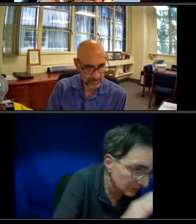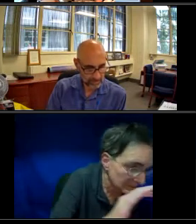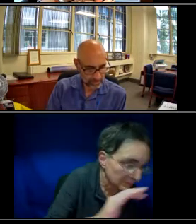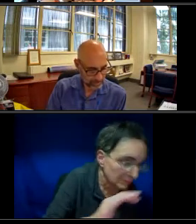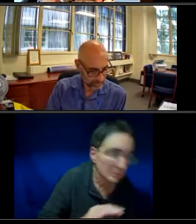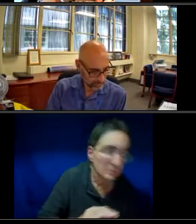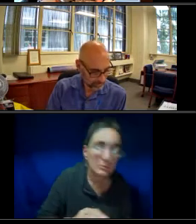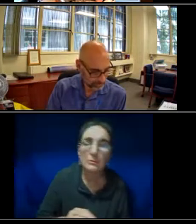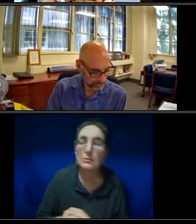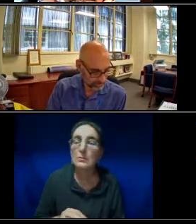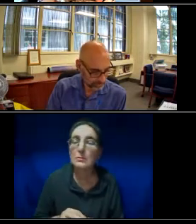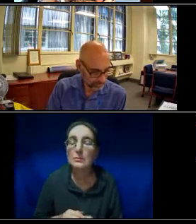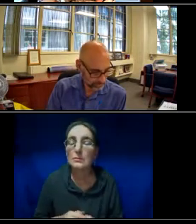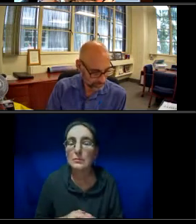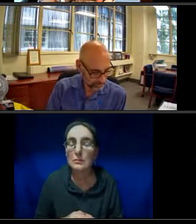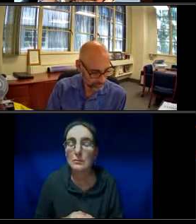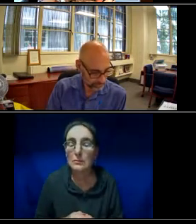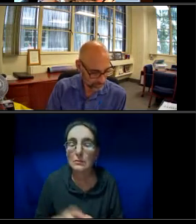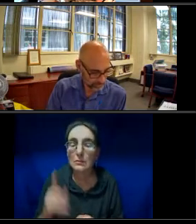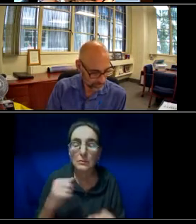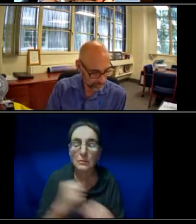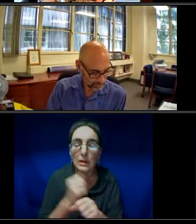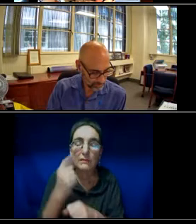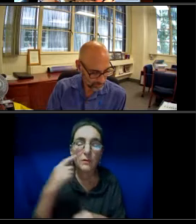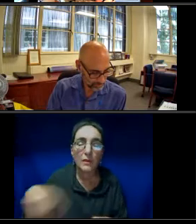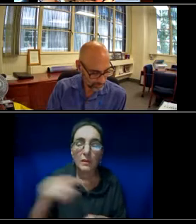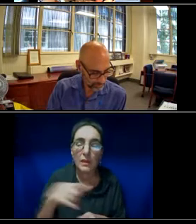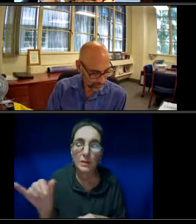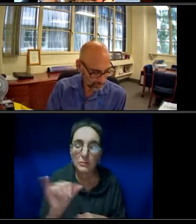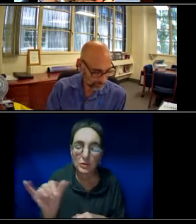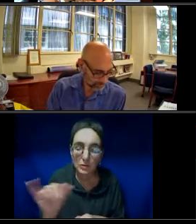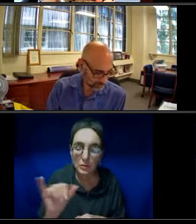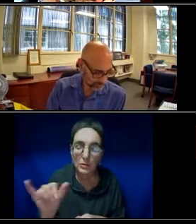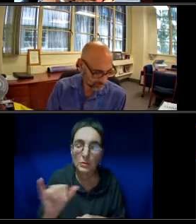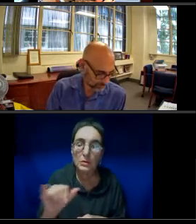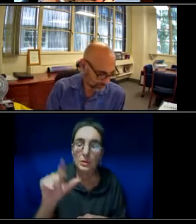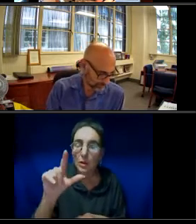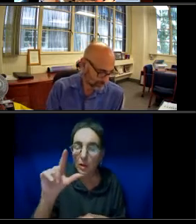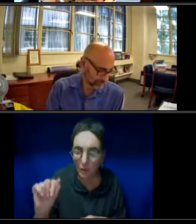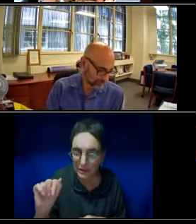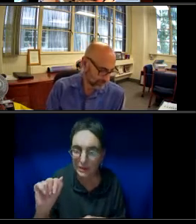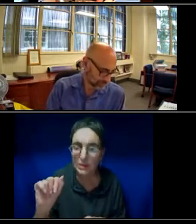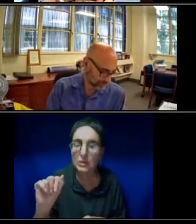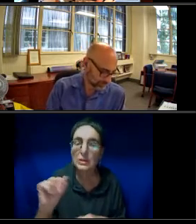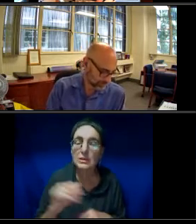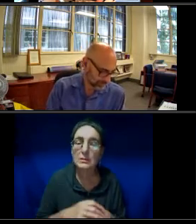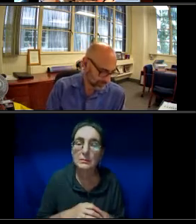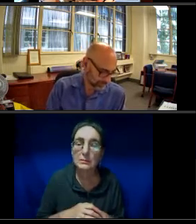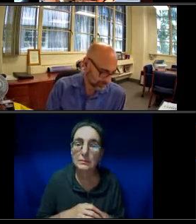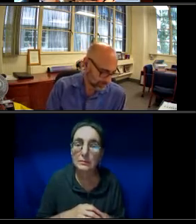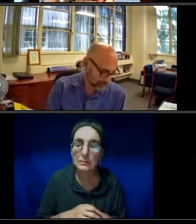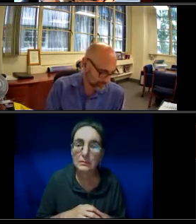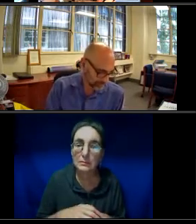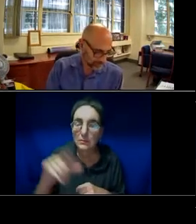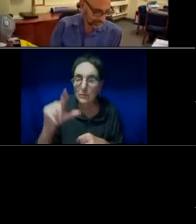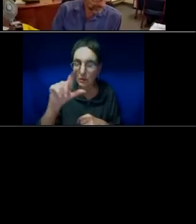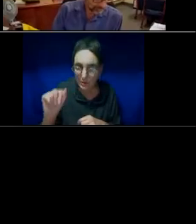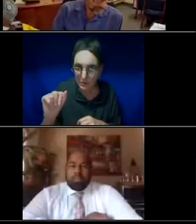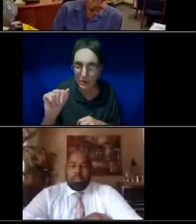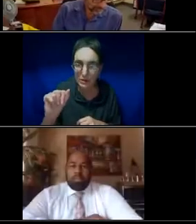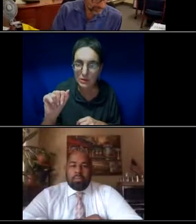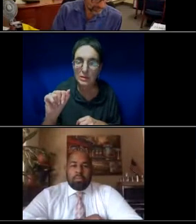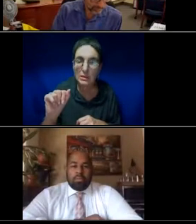for them too. And especially I saw it South Los Angeles and East Los Angeles. East Los Angeles has, I think, the